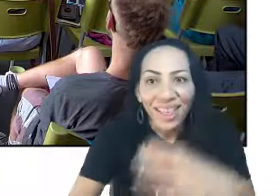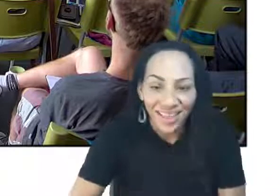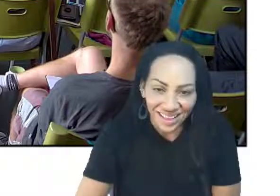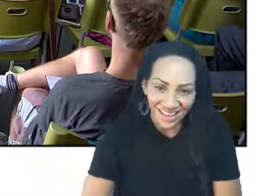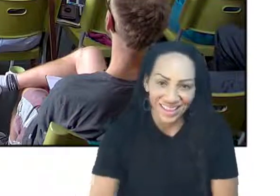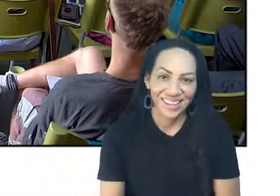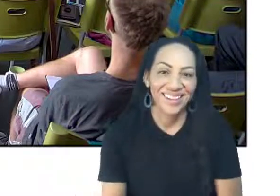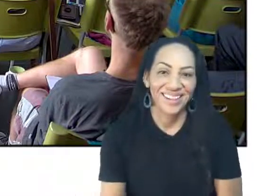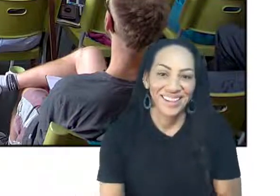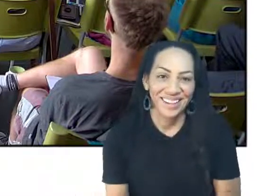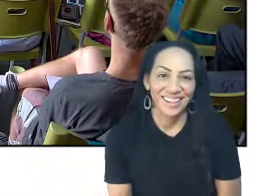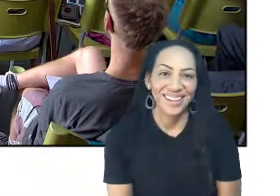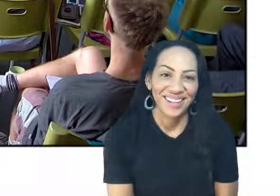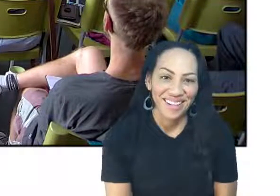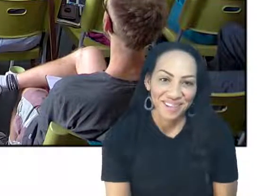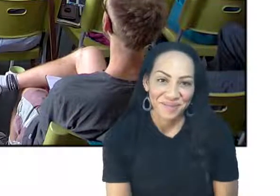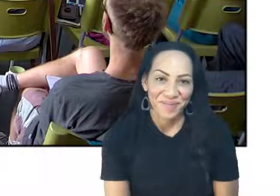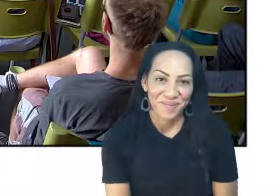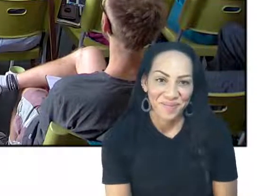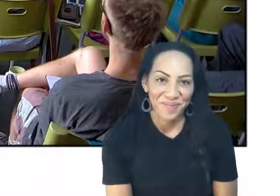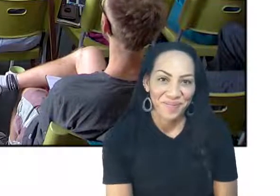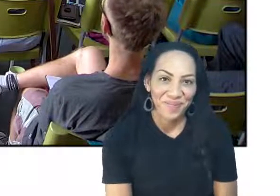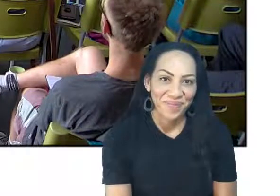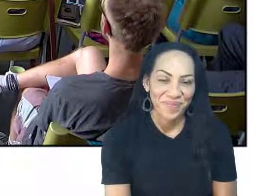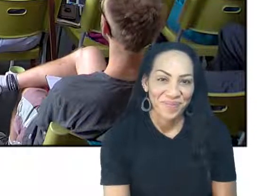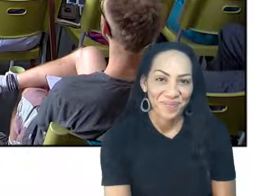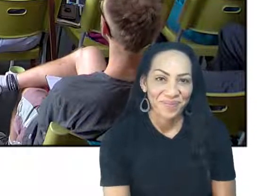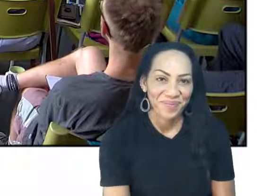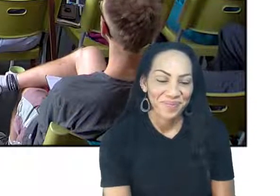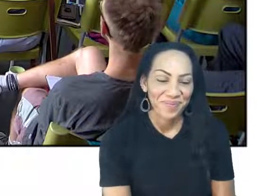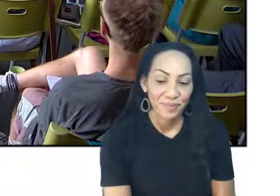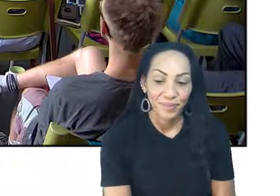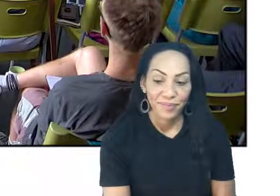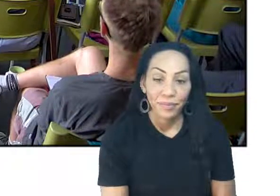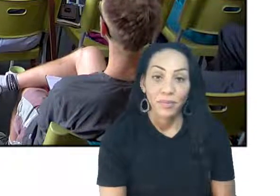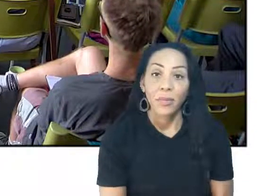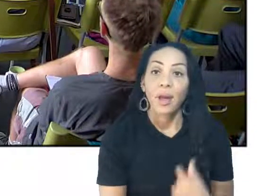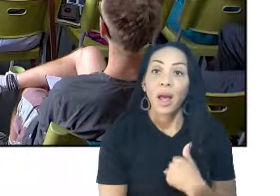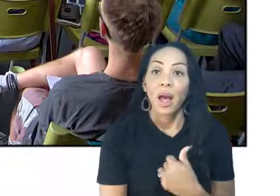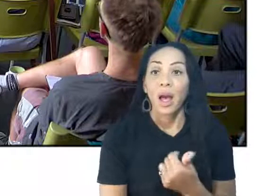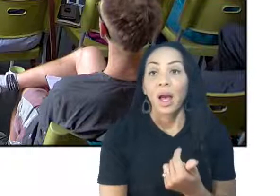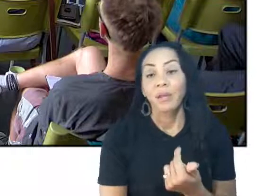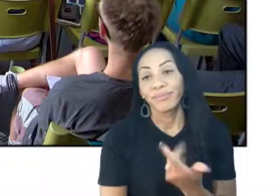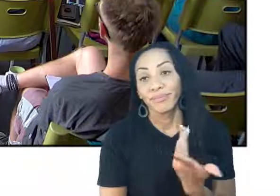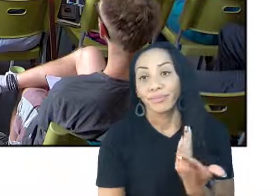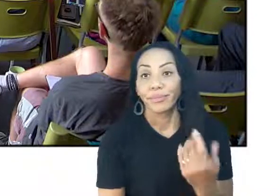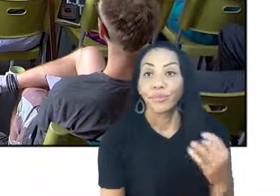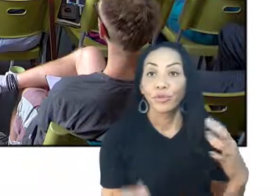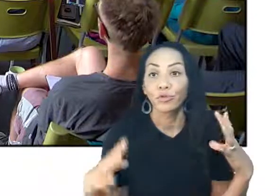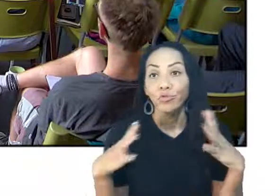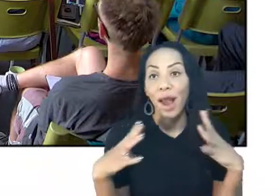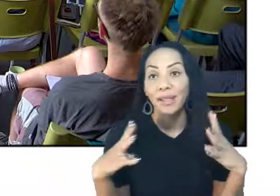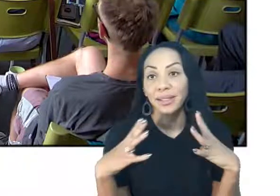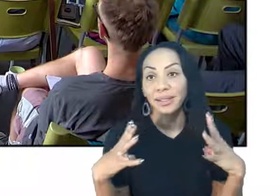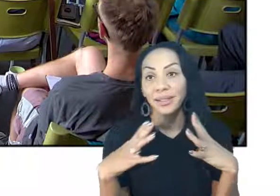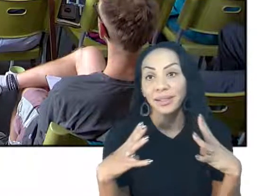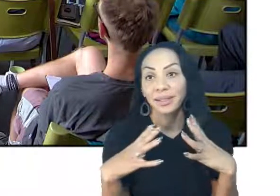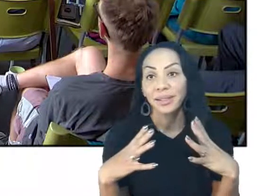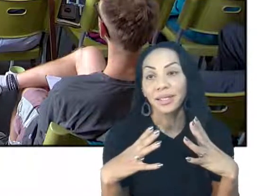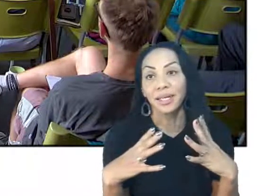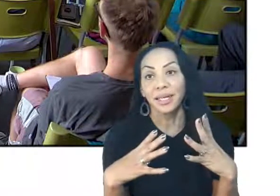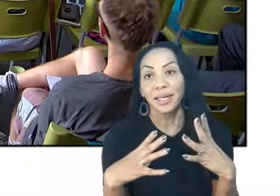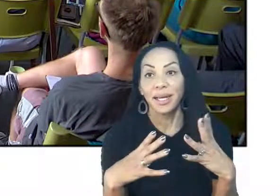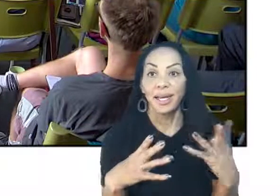I mean, I do feel like I use rest now as a practice and can drop into quite a deep rest, which feels like it